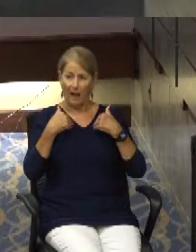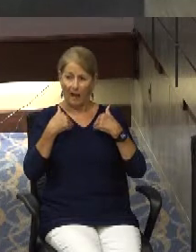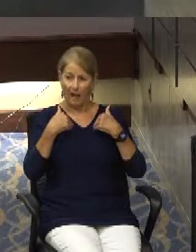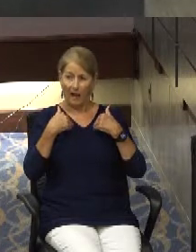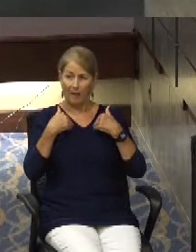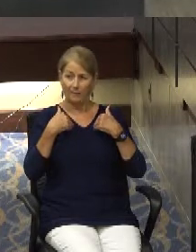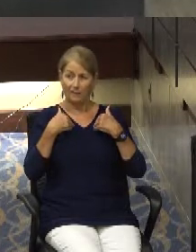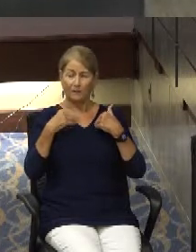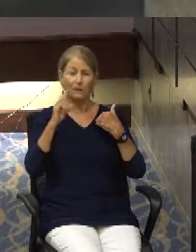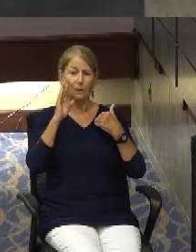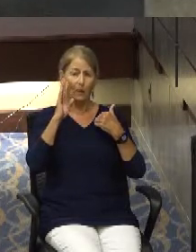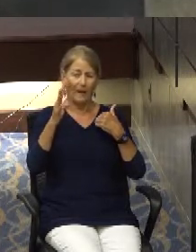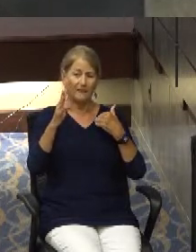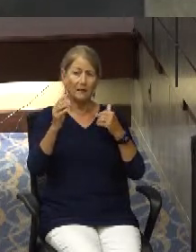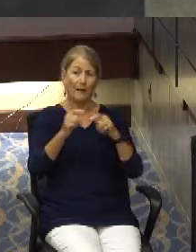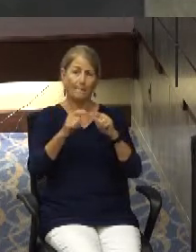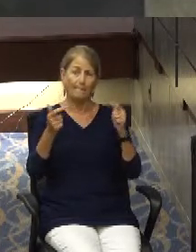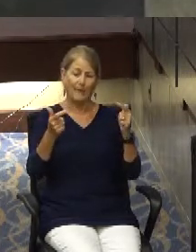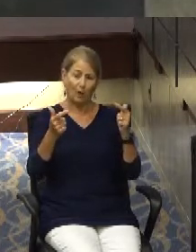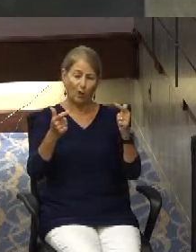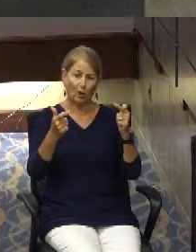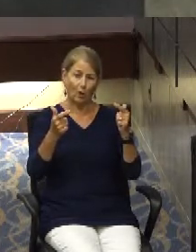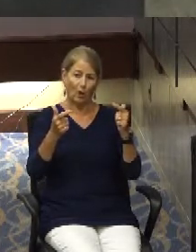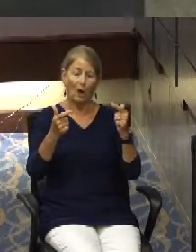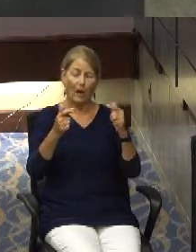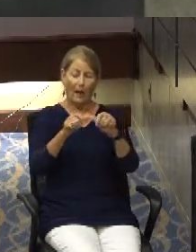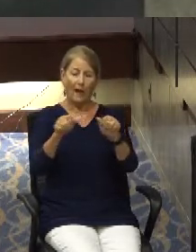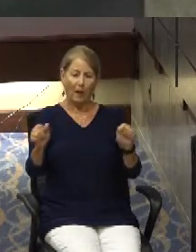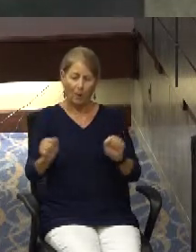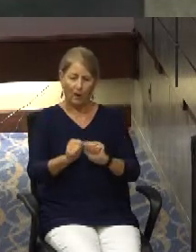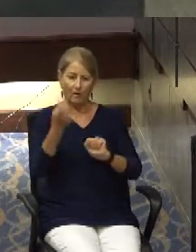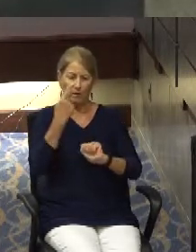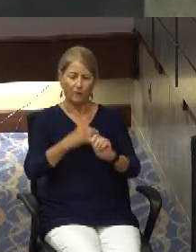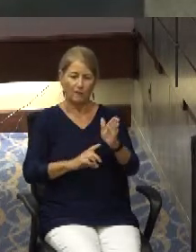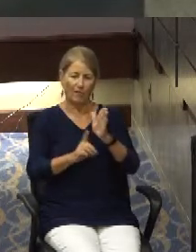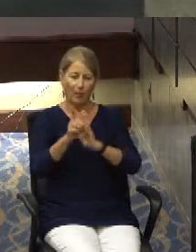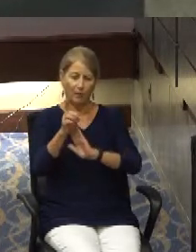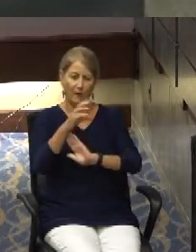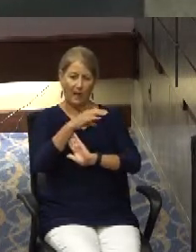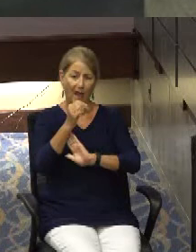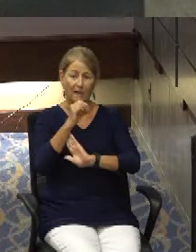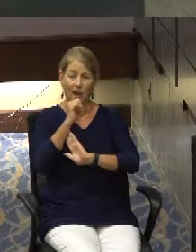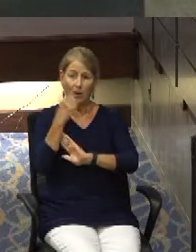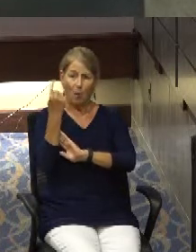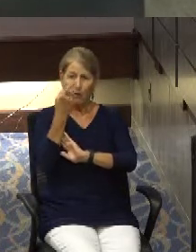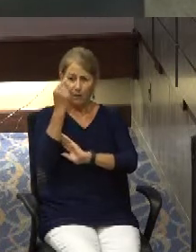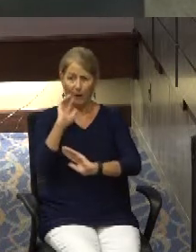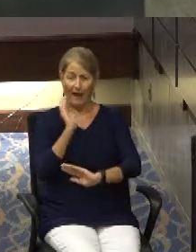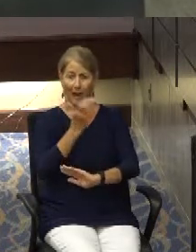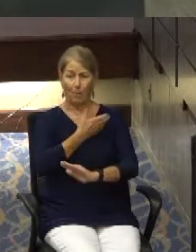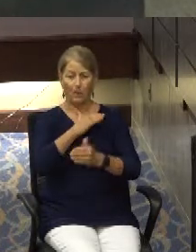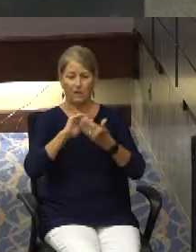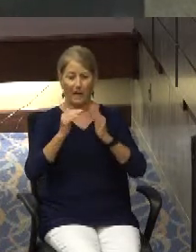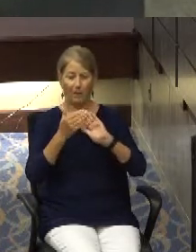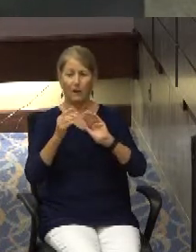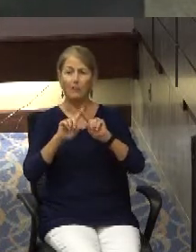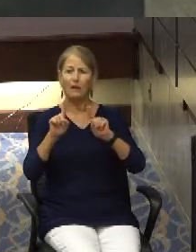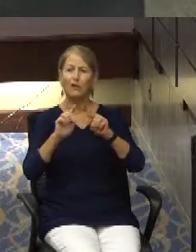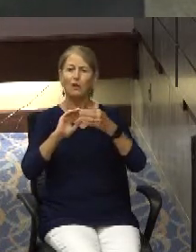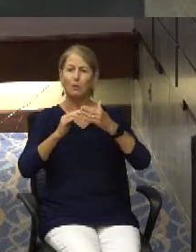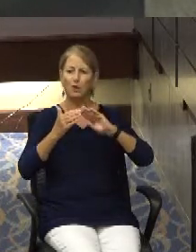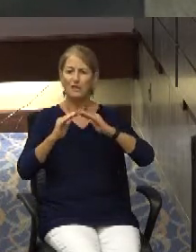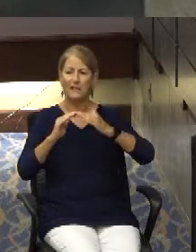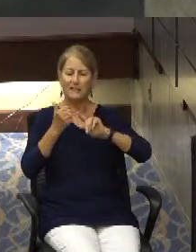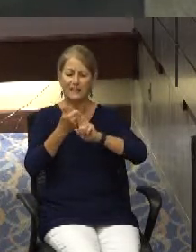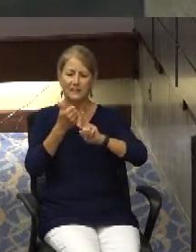creates bigger and better momentum for not only that part of town, but the community as a whole. So I think it